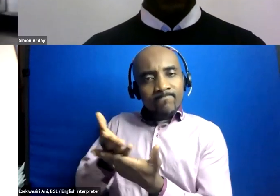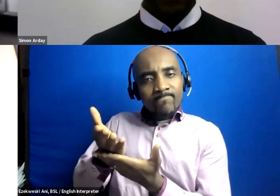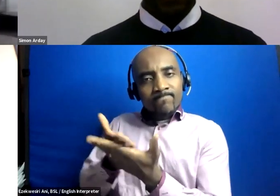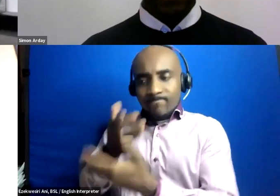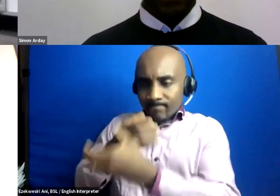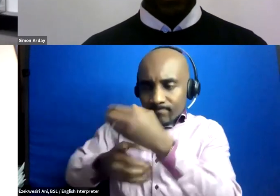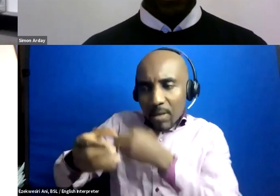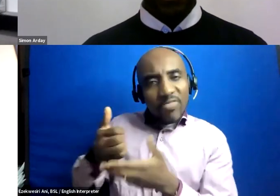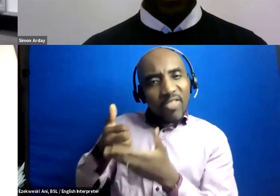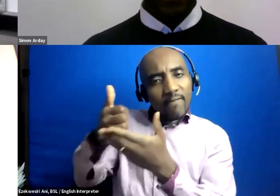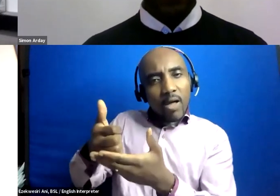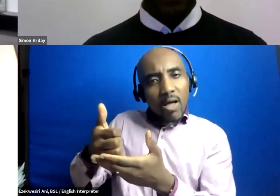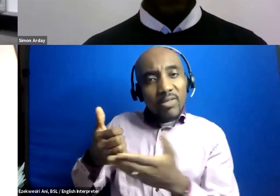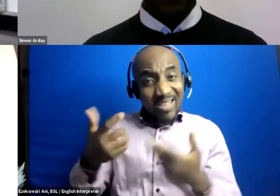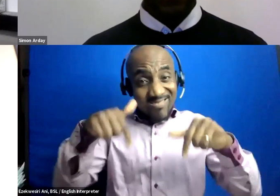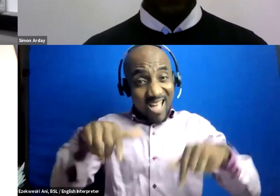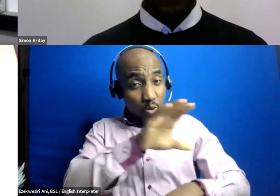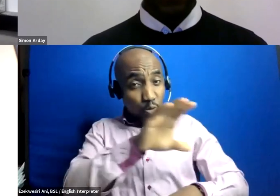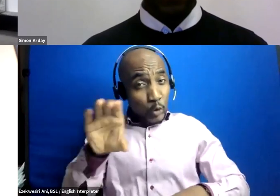and talk and appear on places like this